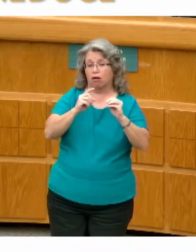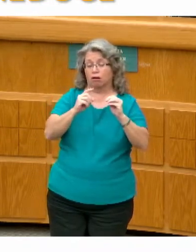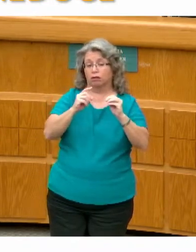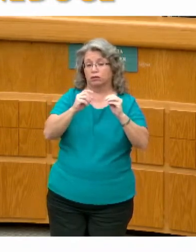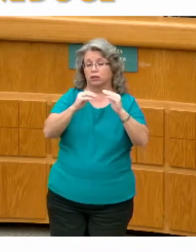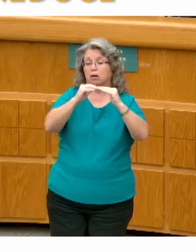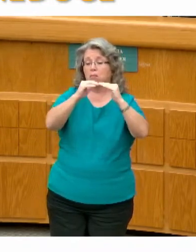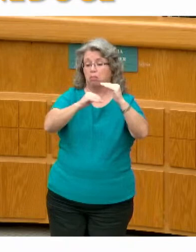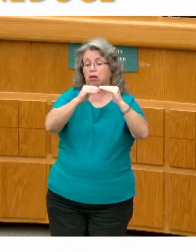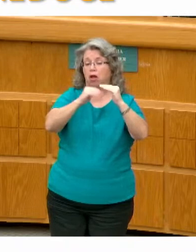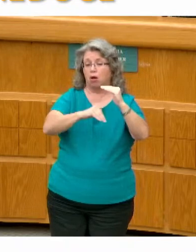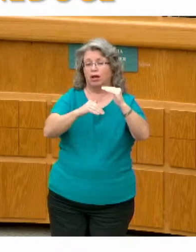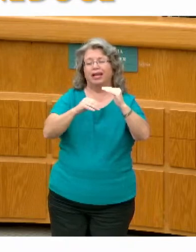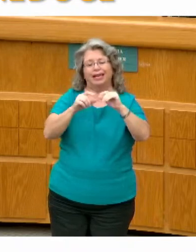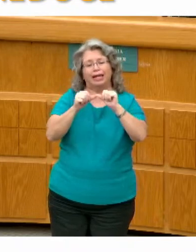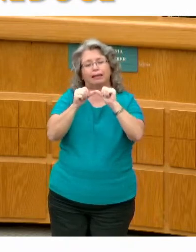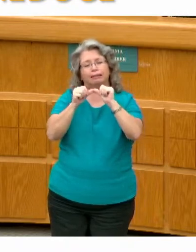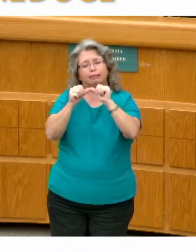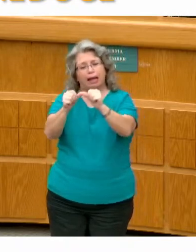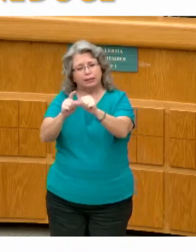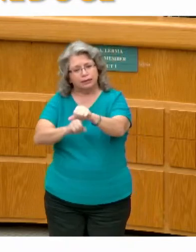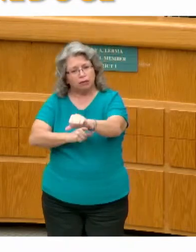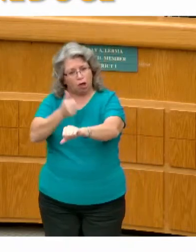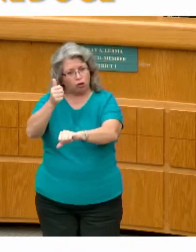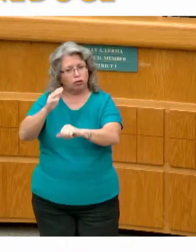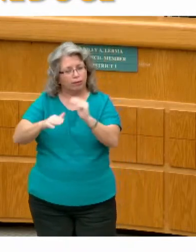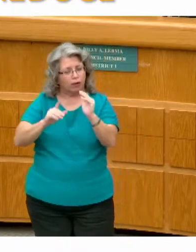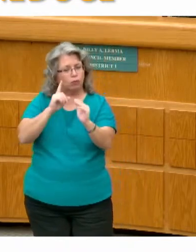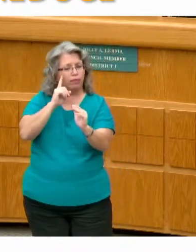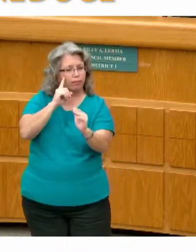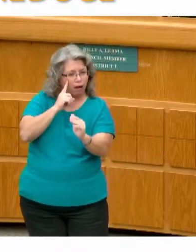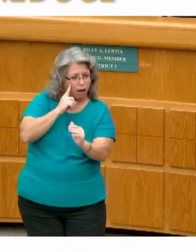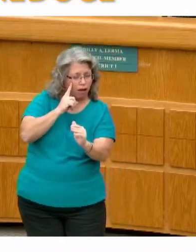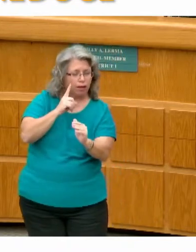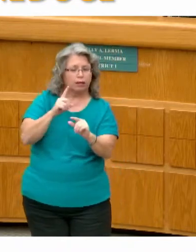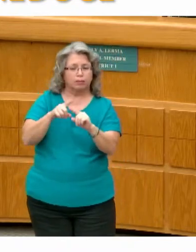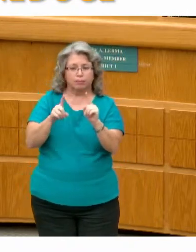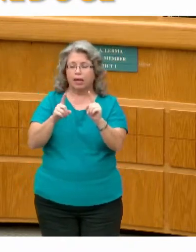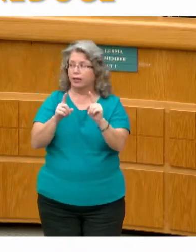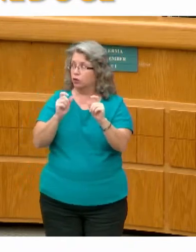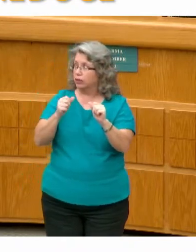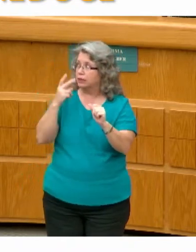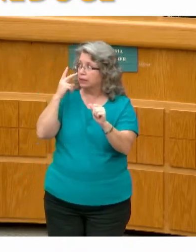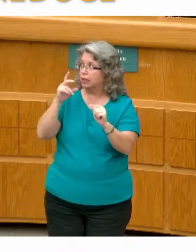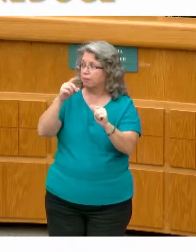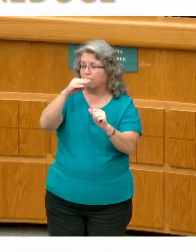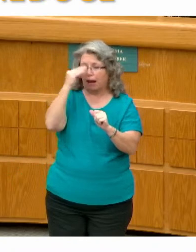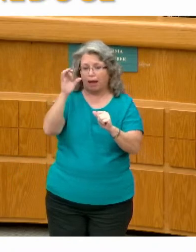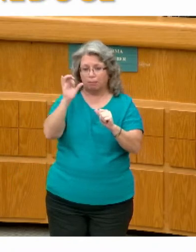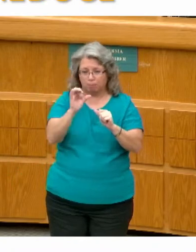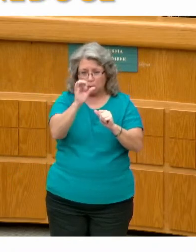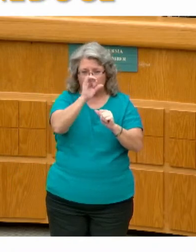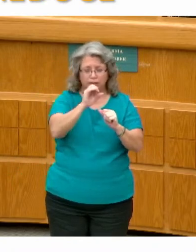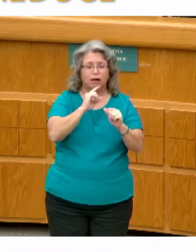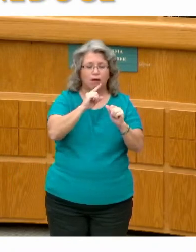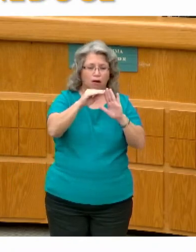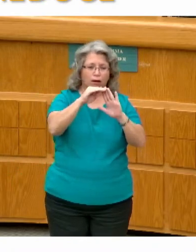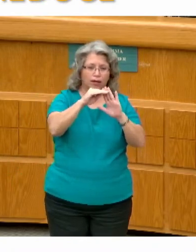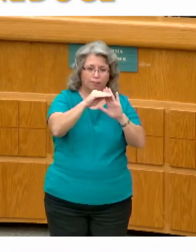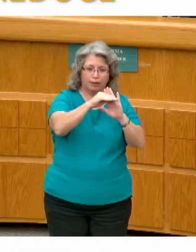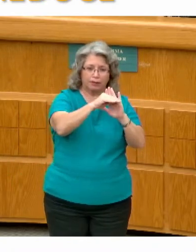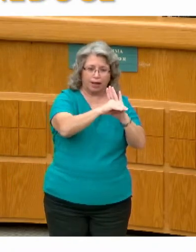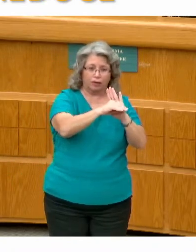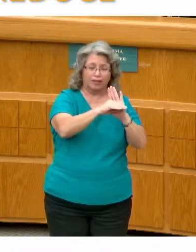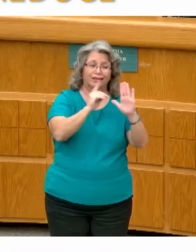lasted a little bit longer than we thought, but it's definitely coming down now. You can see those black data points coming downwards, and we expect it to continue